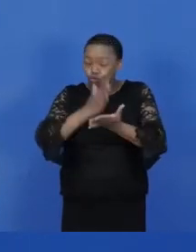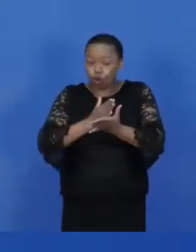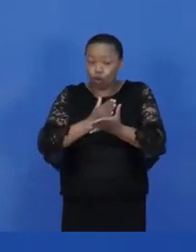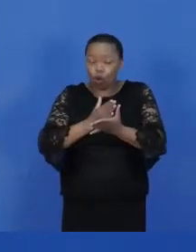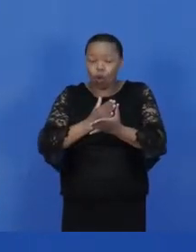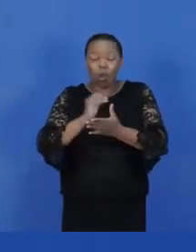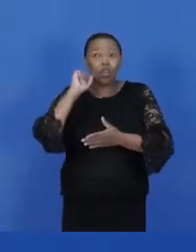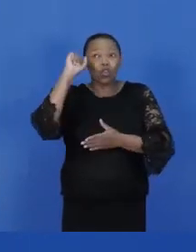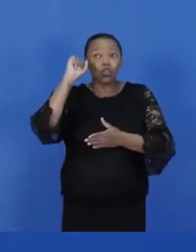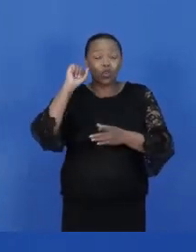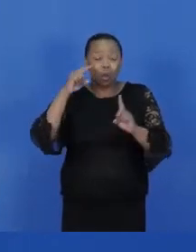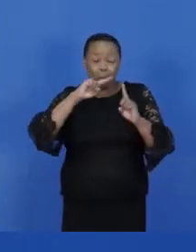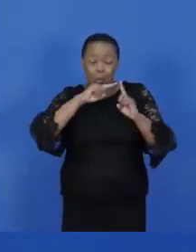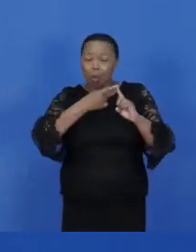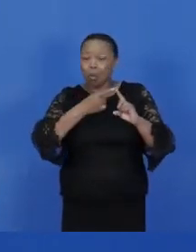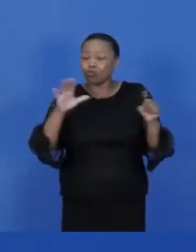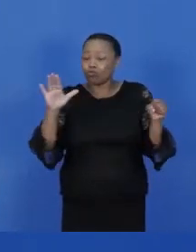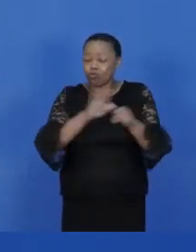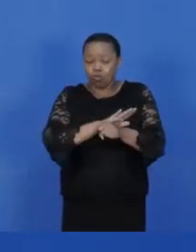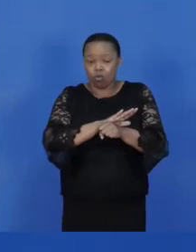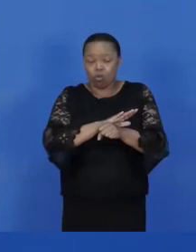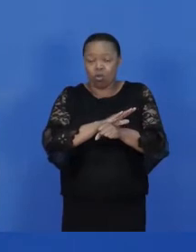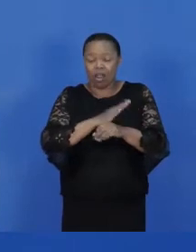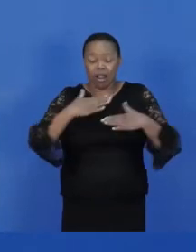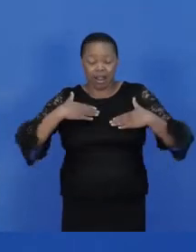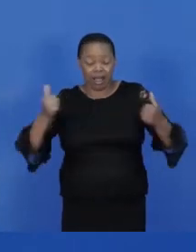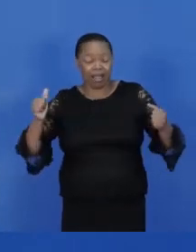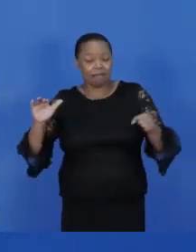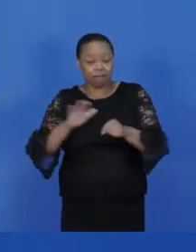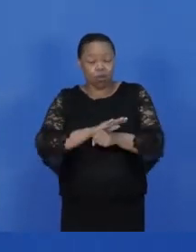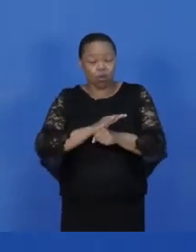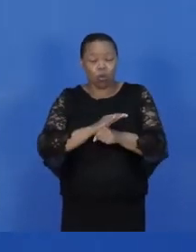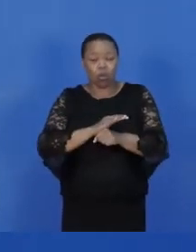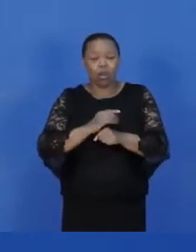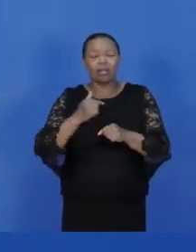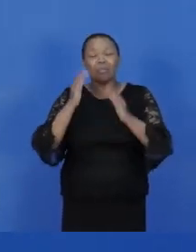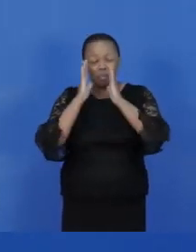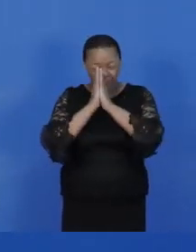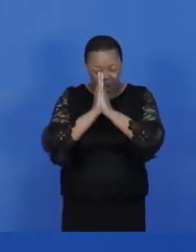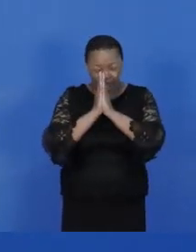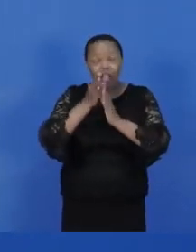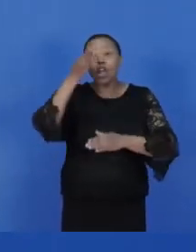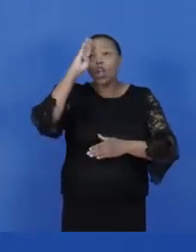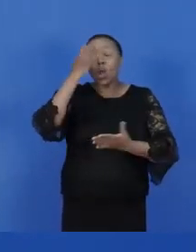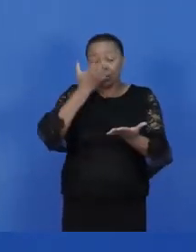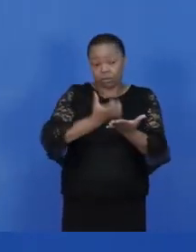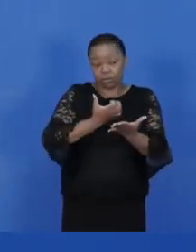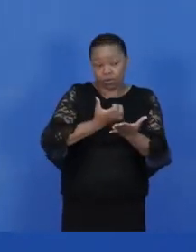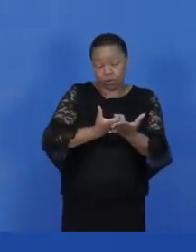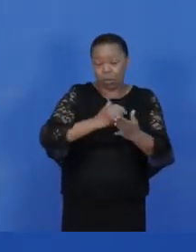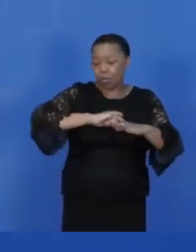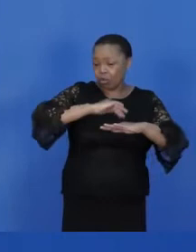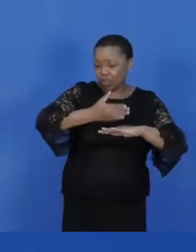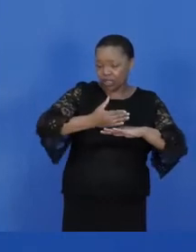you fulfill your purpose. You live your full life, the Bible says. We need to also pray around the economy, God's protection